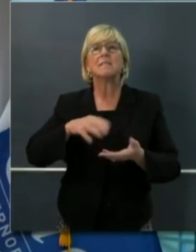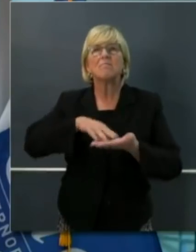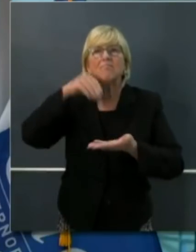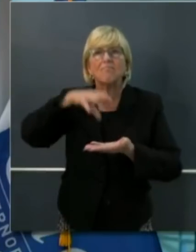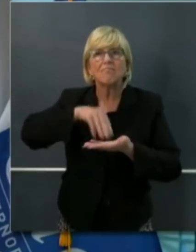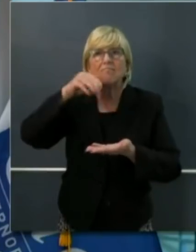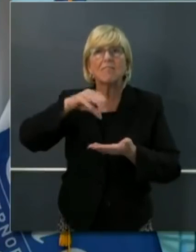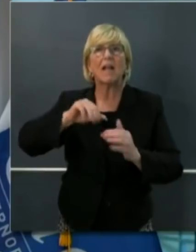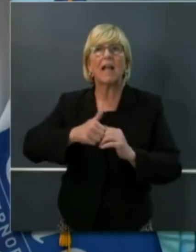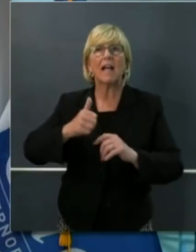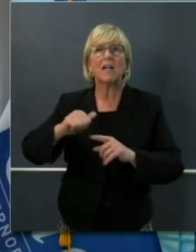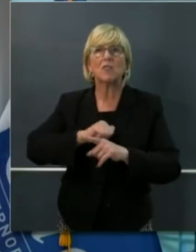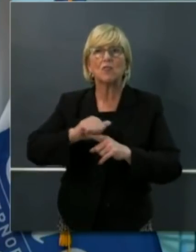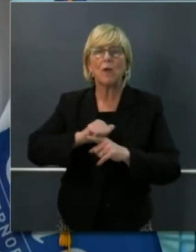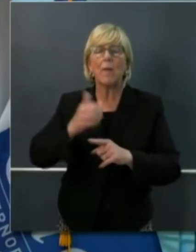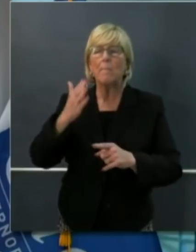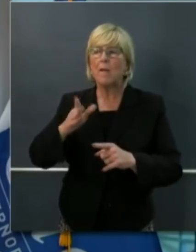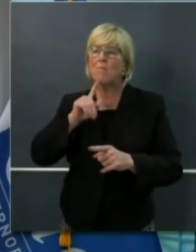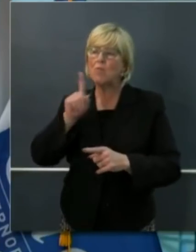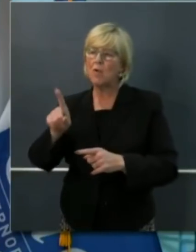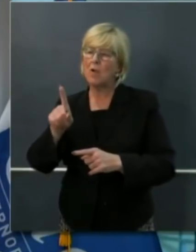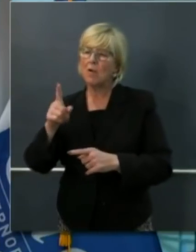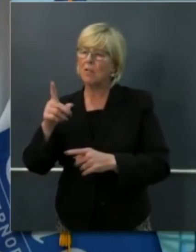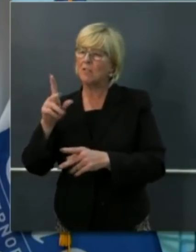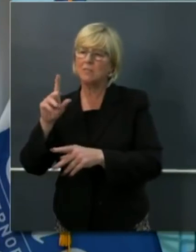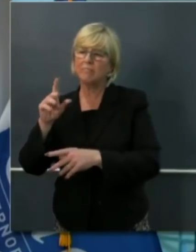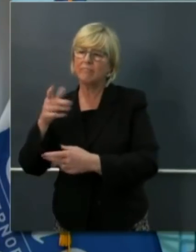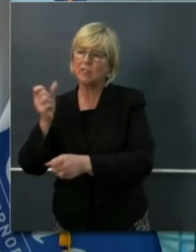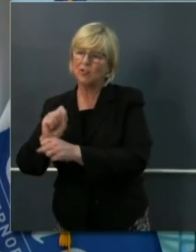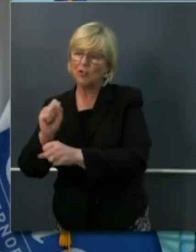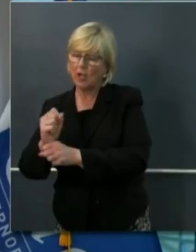is being redeployed and retrained to do this. There'll be a